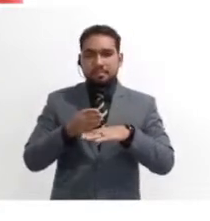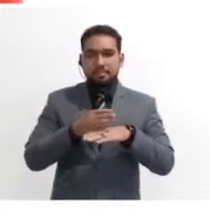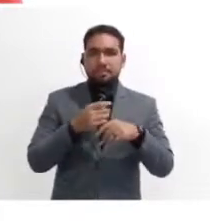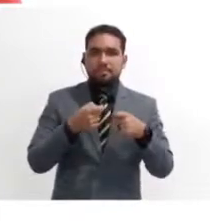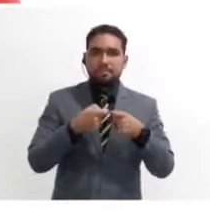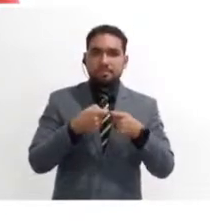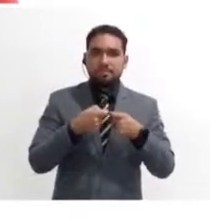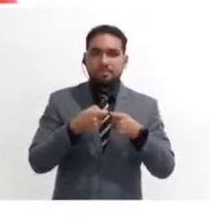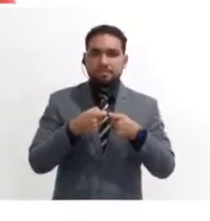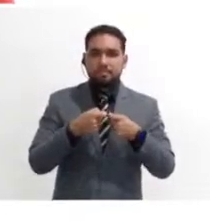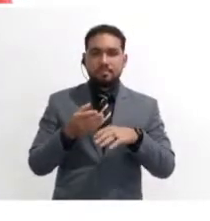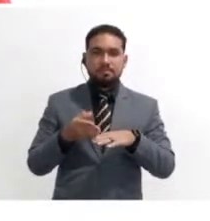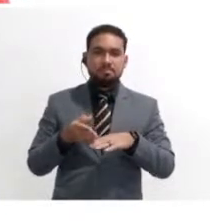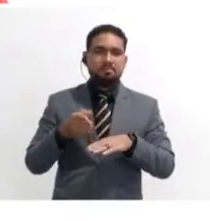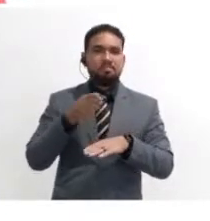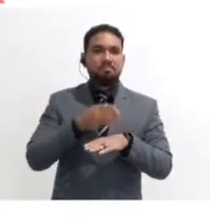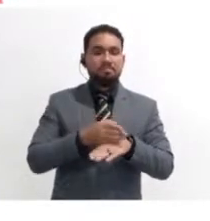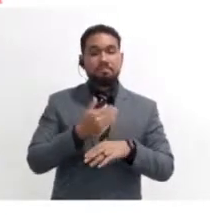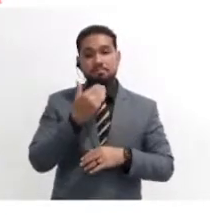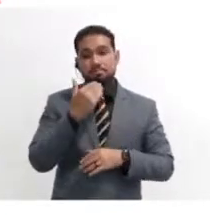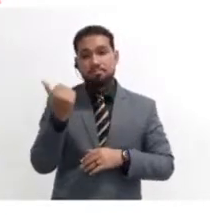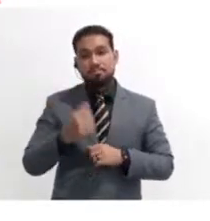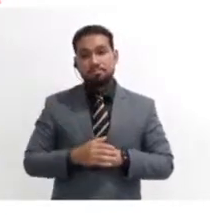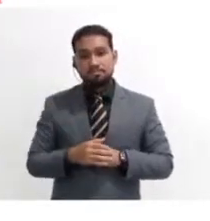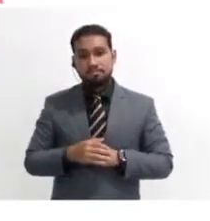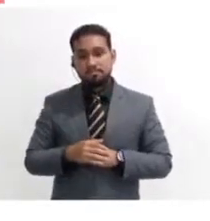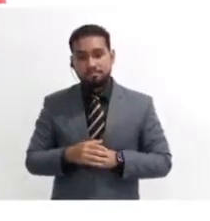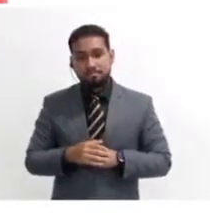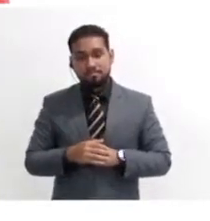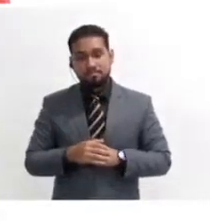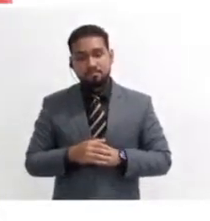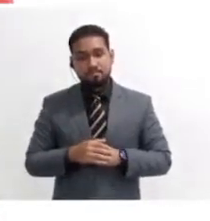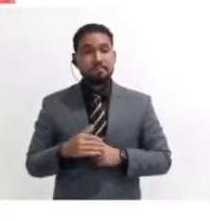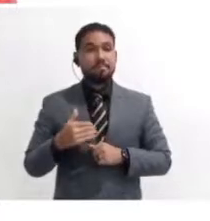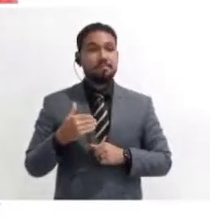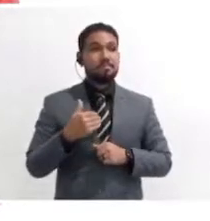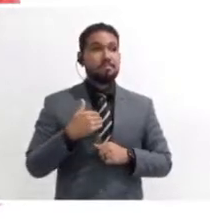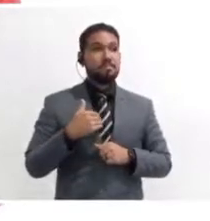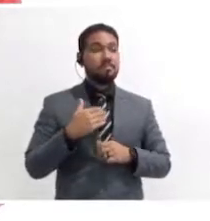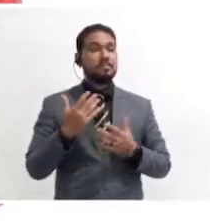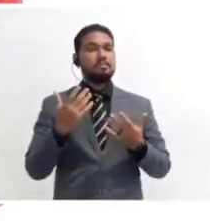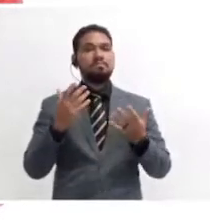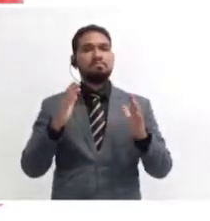electrical length that the signal has to go, reduce the inductance.